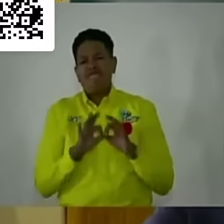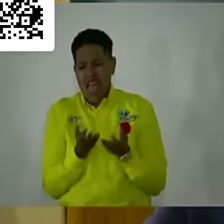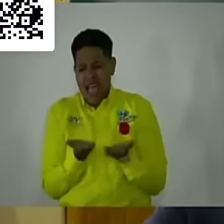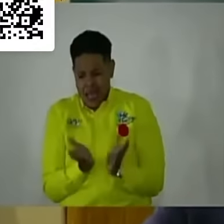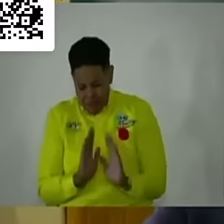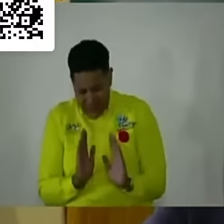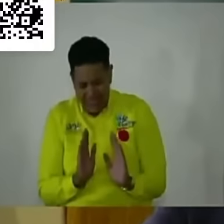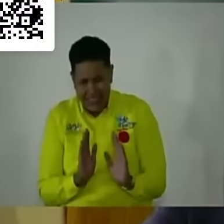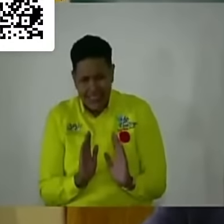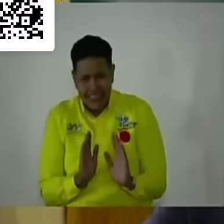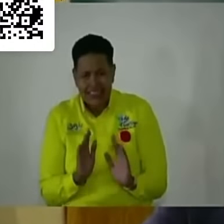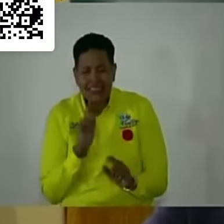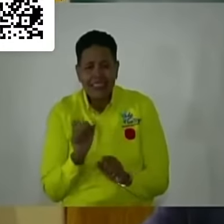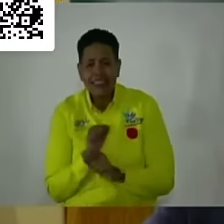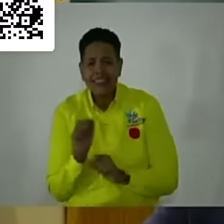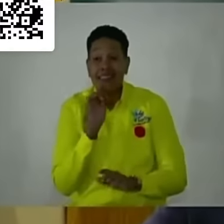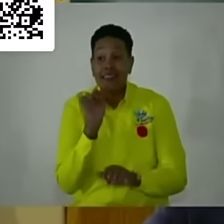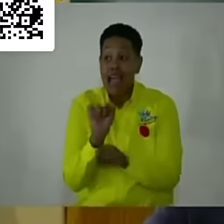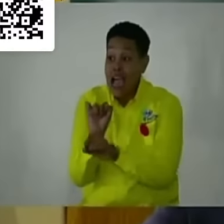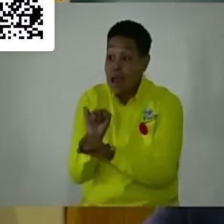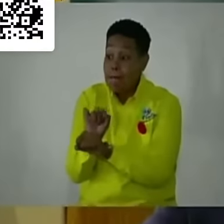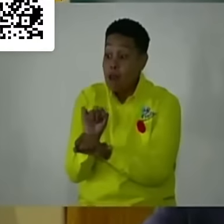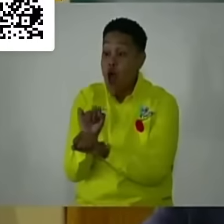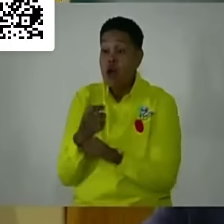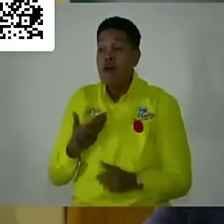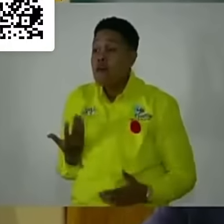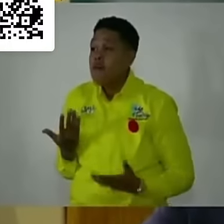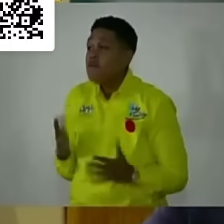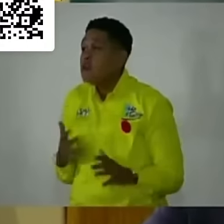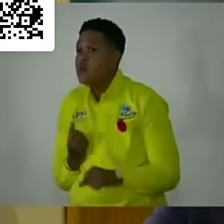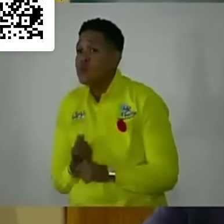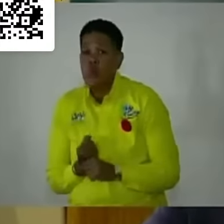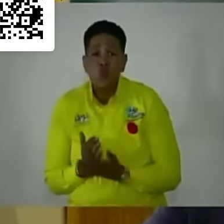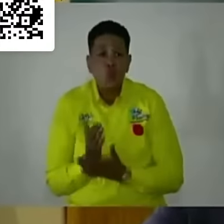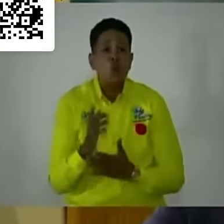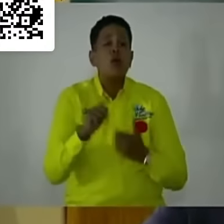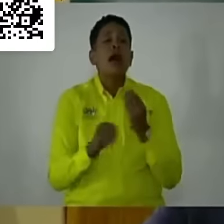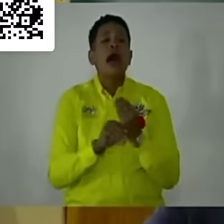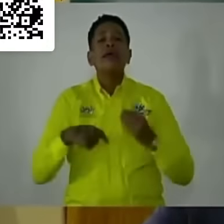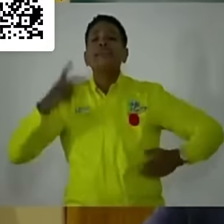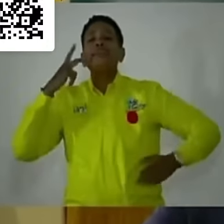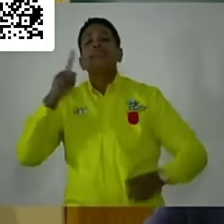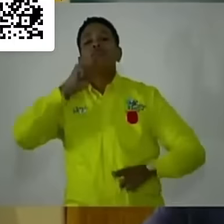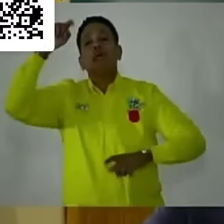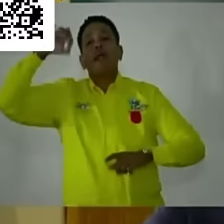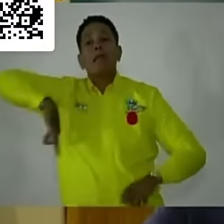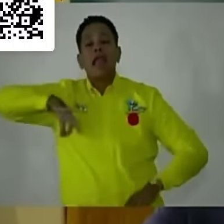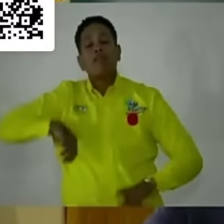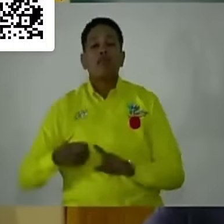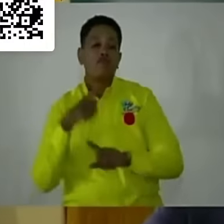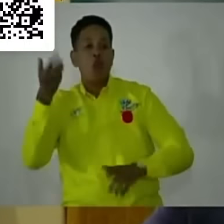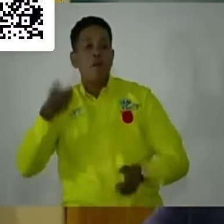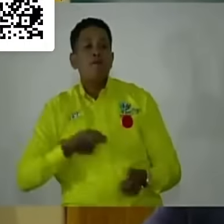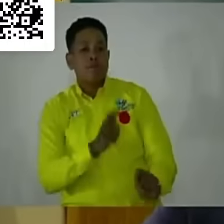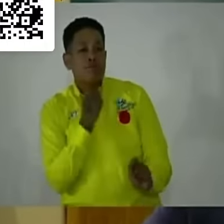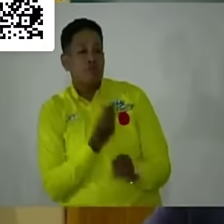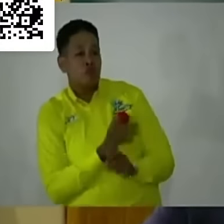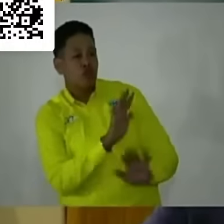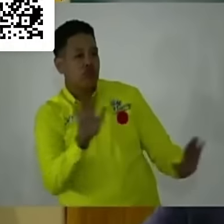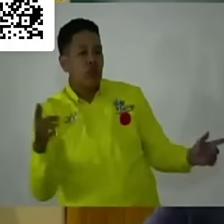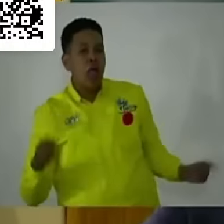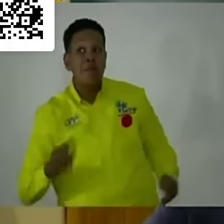families were employed, have been employed, and have seen real benefit from the mining sector. In fact,